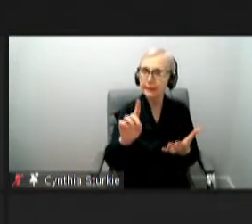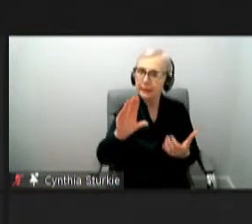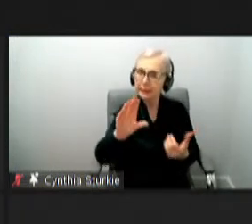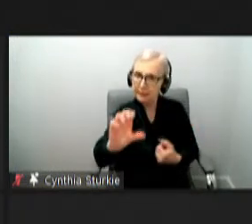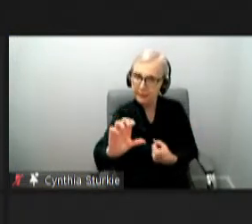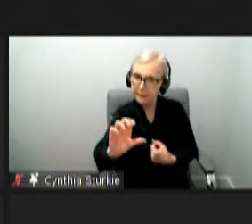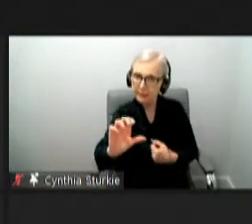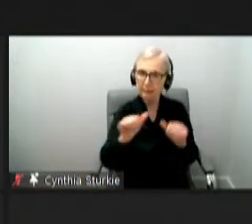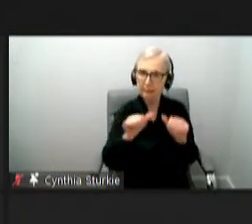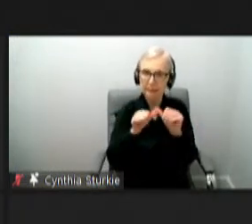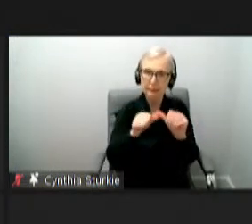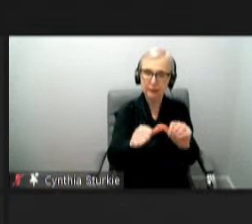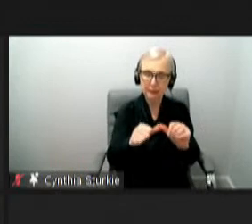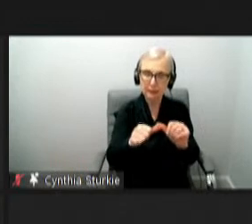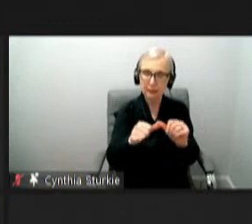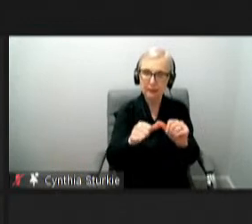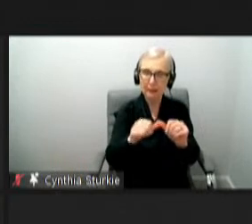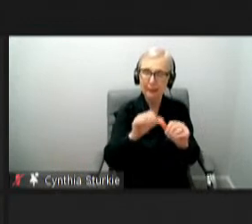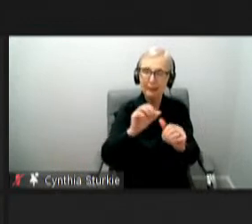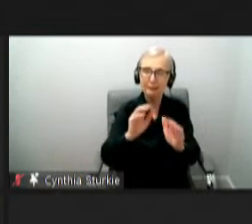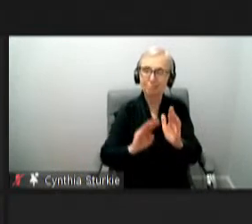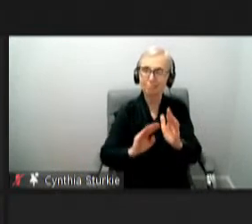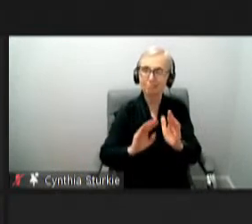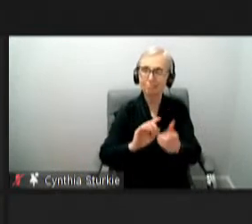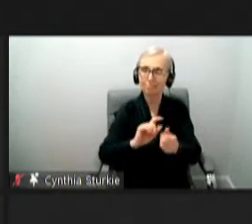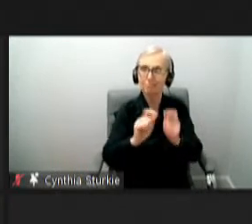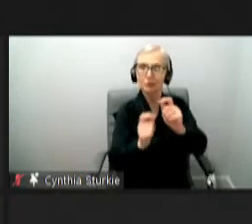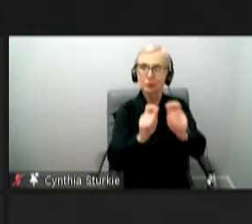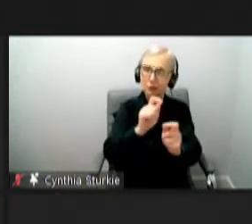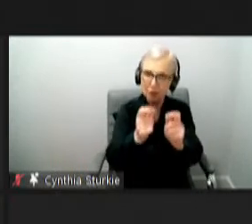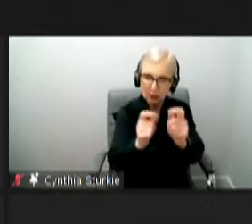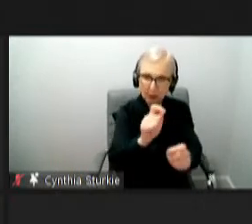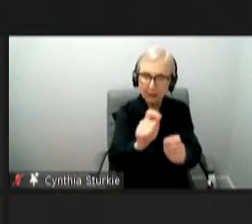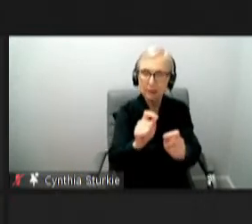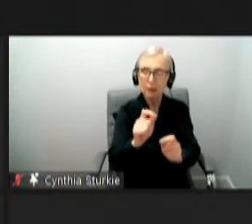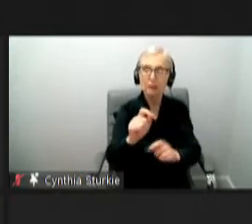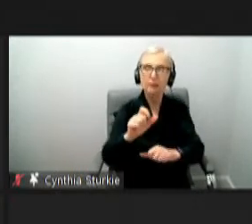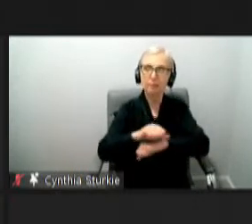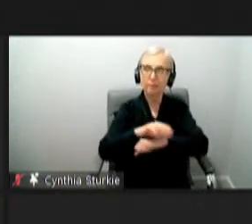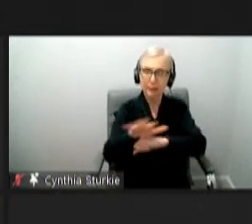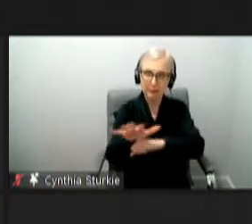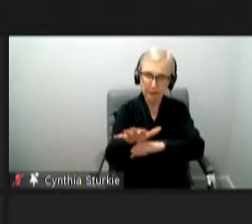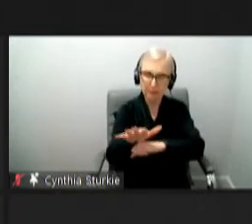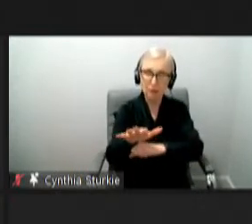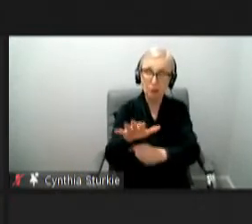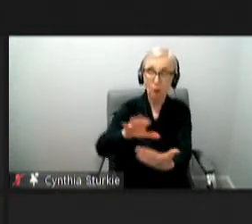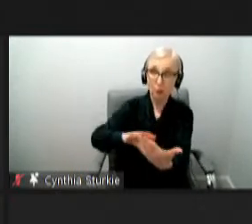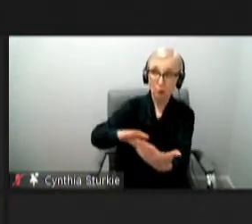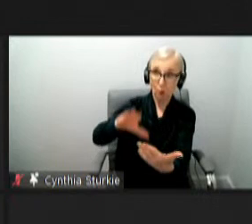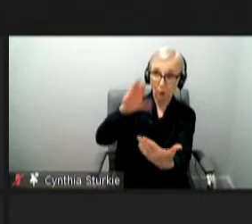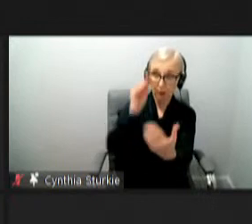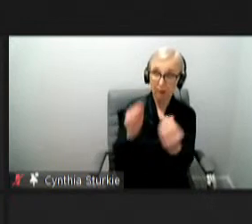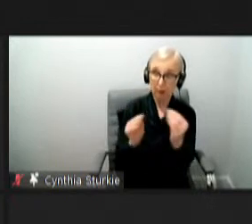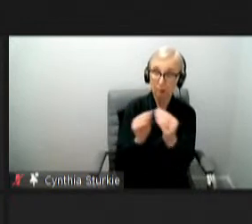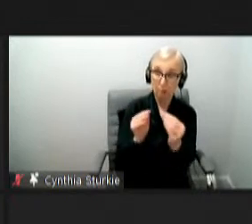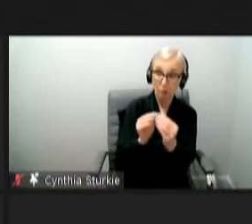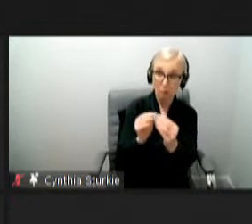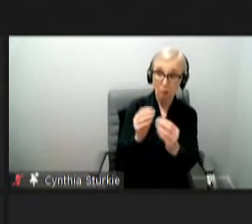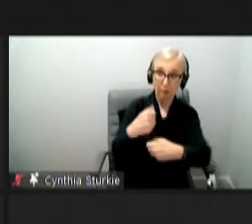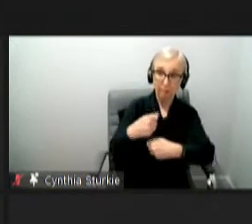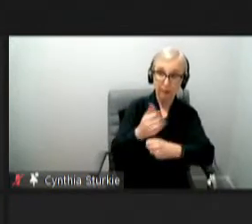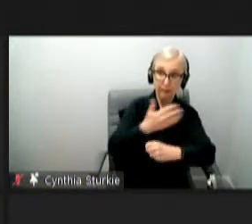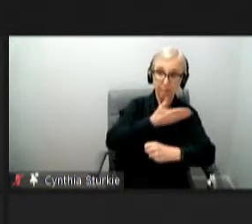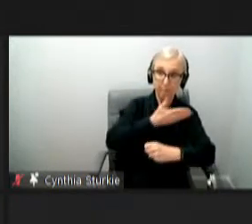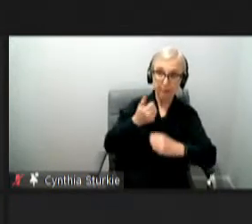is a continually evolving pandemic. And as we learn more, we will make the best decision based on